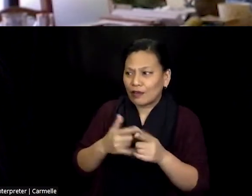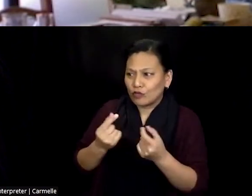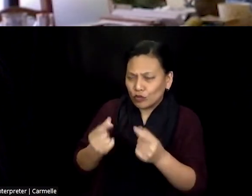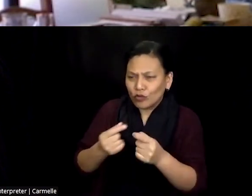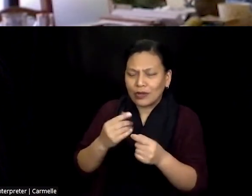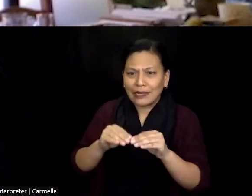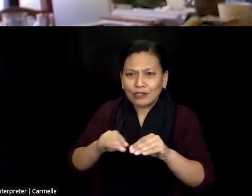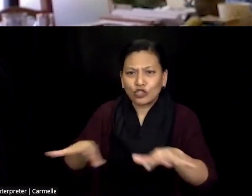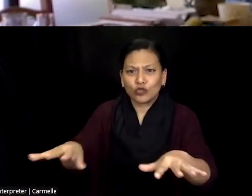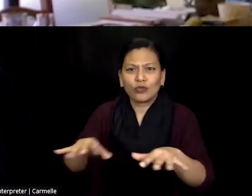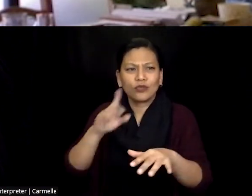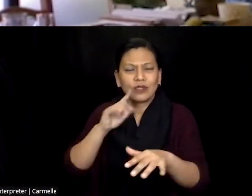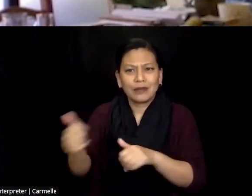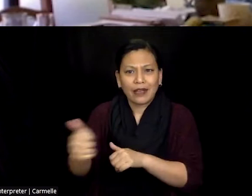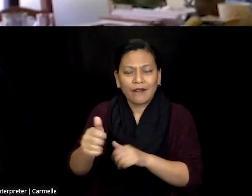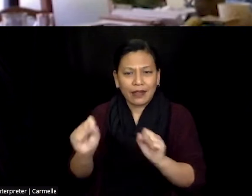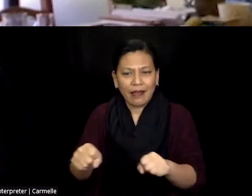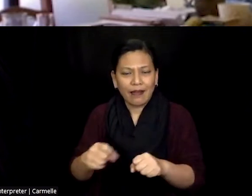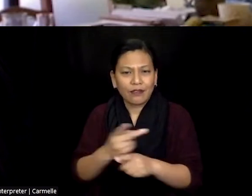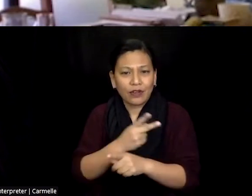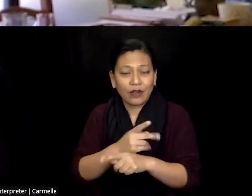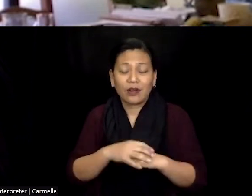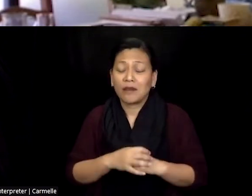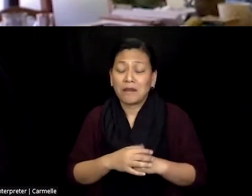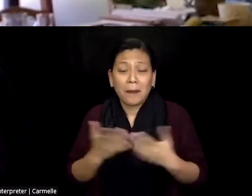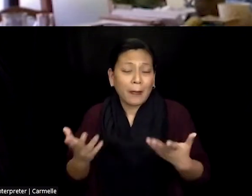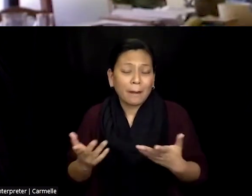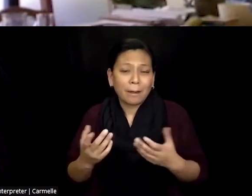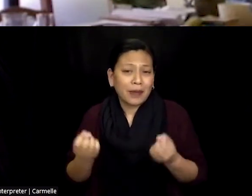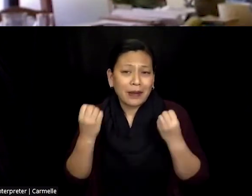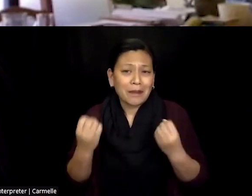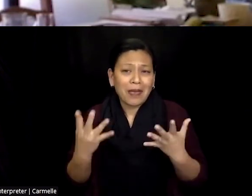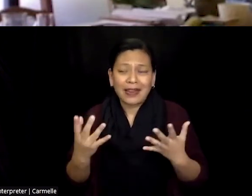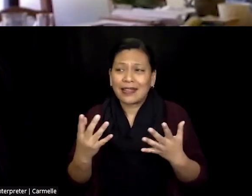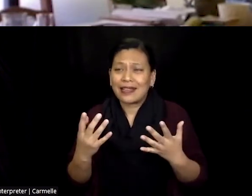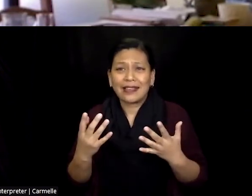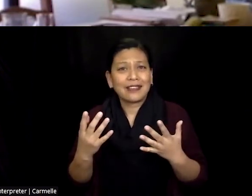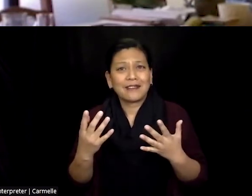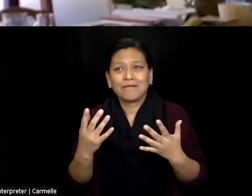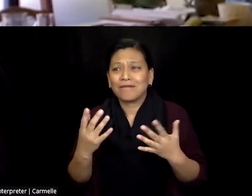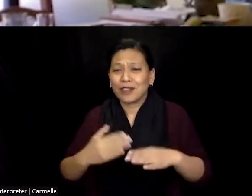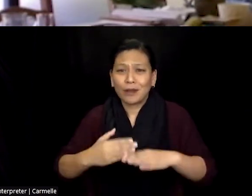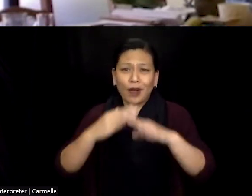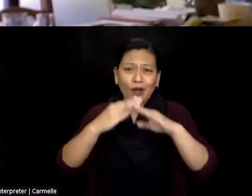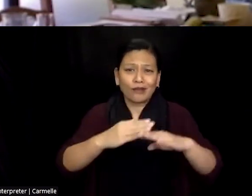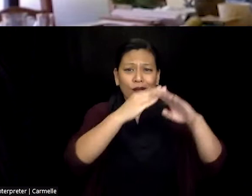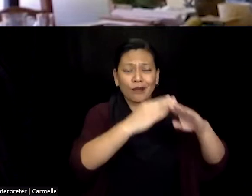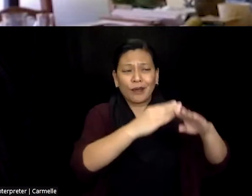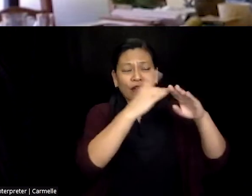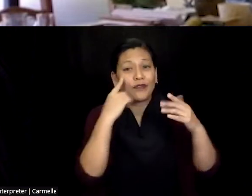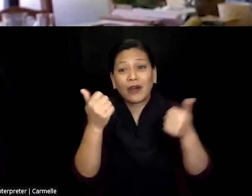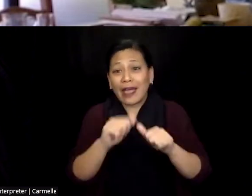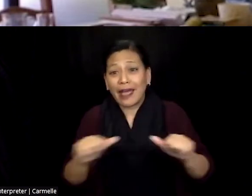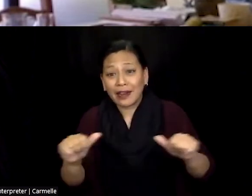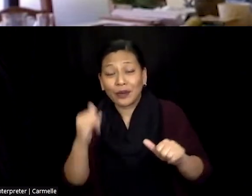in our footsteps. So yeah, I mean, there's 1,000 different things that are huge obstacles for